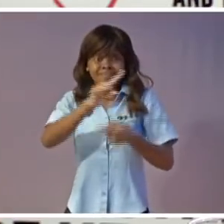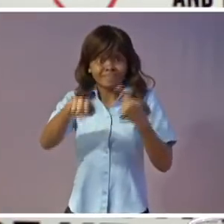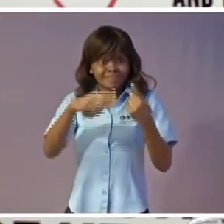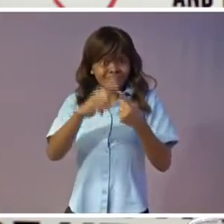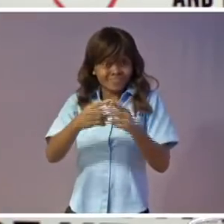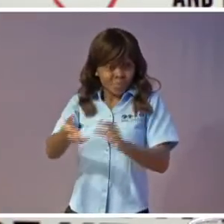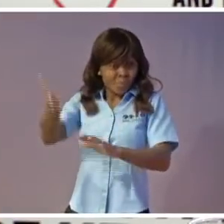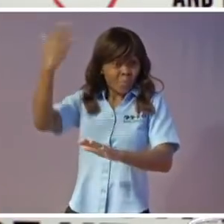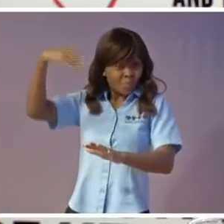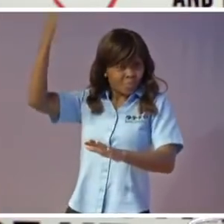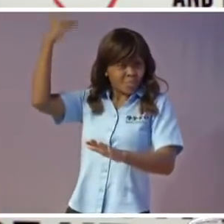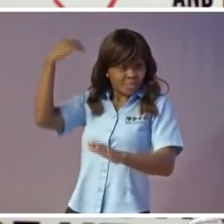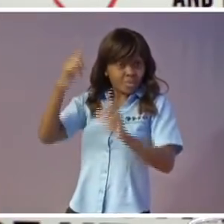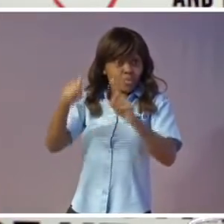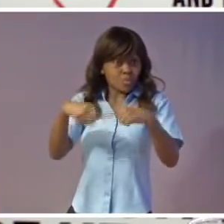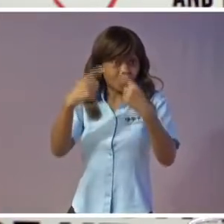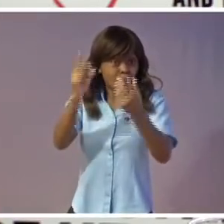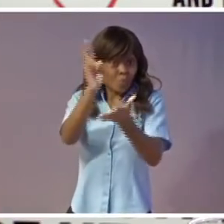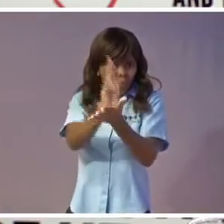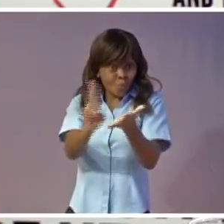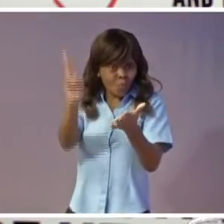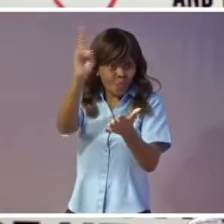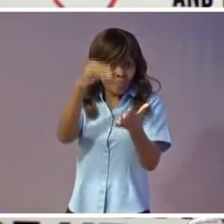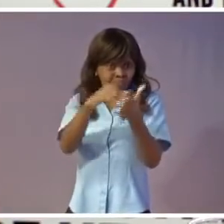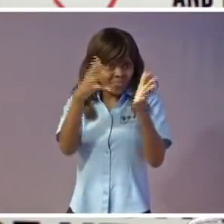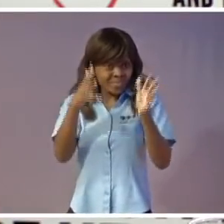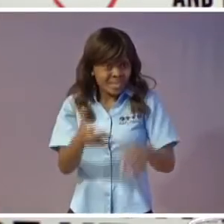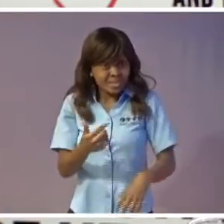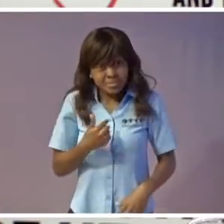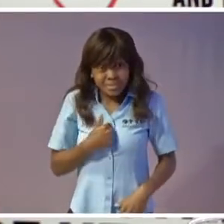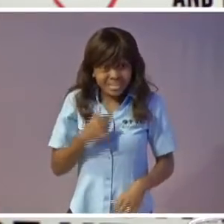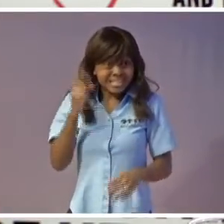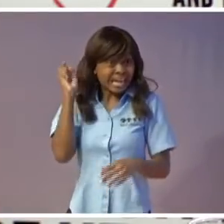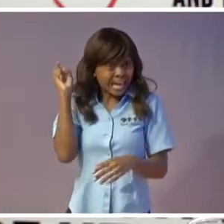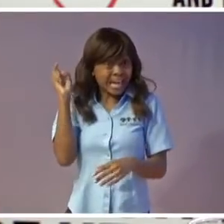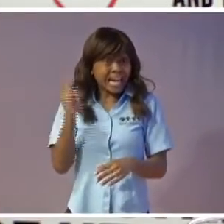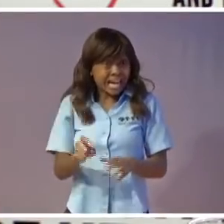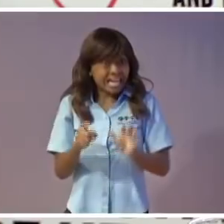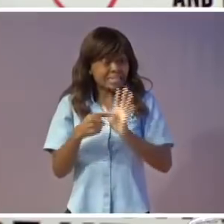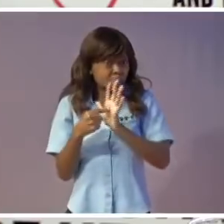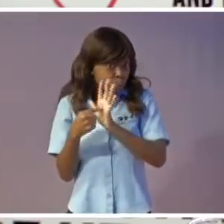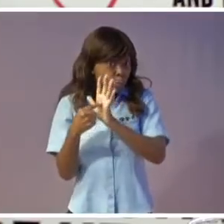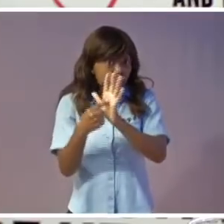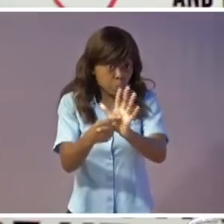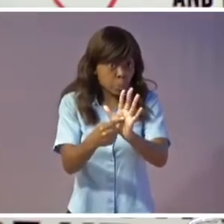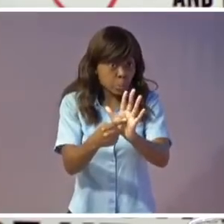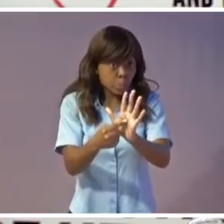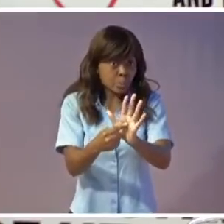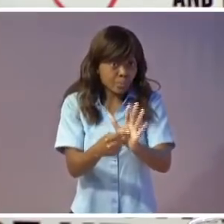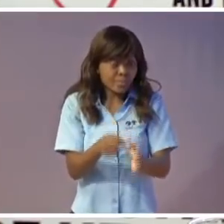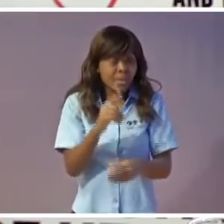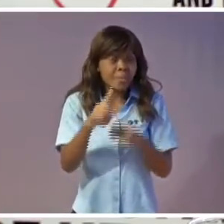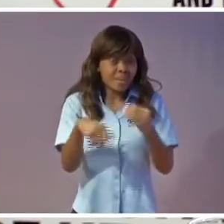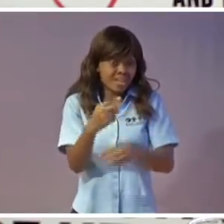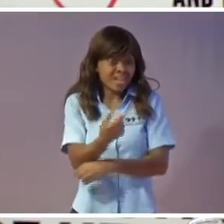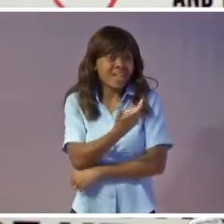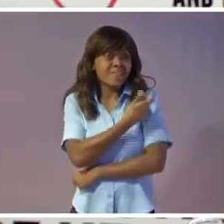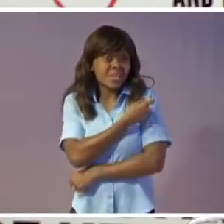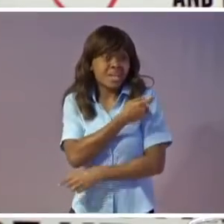because I was being readmitted into the Faculty of Medical Sciences, and I had to get certain vaccines, hepatitis